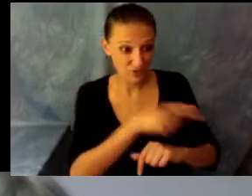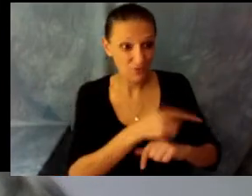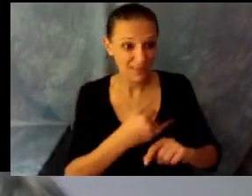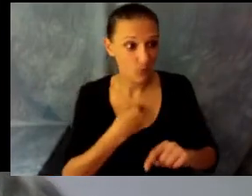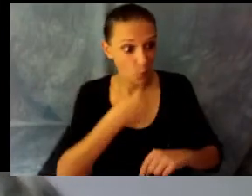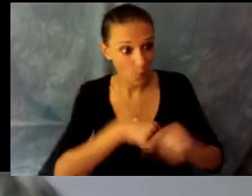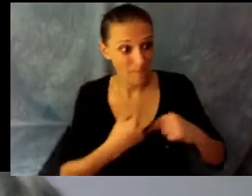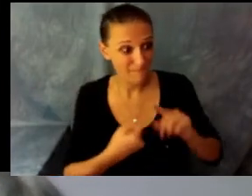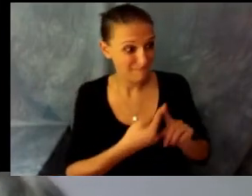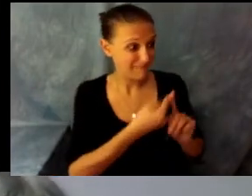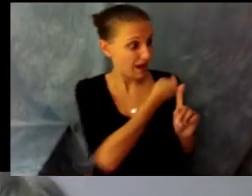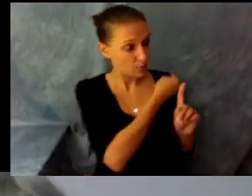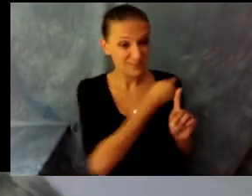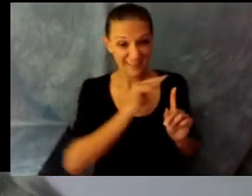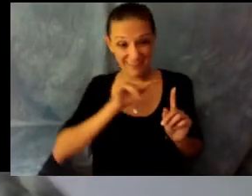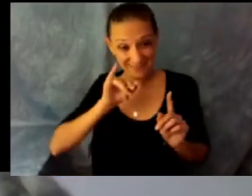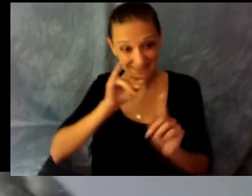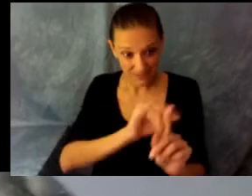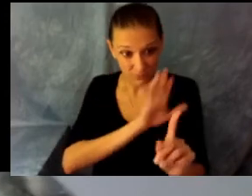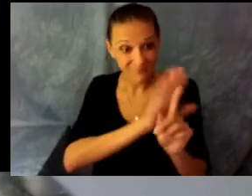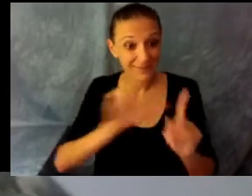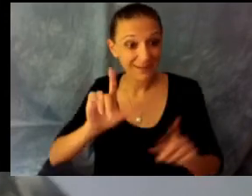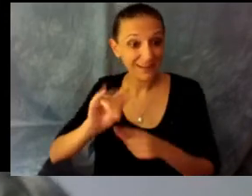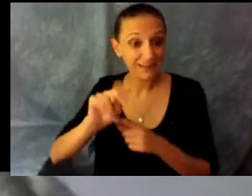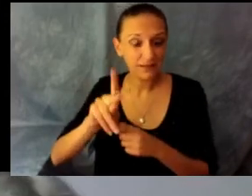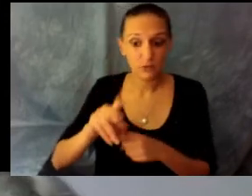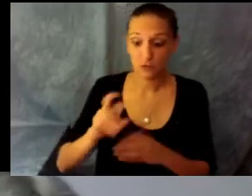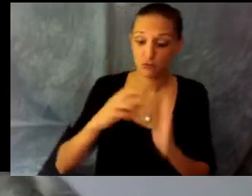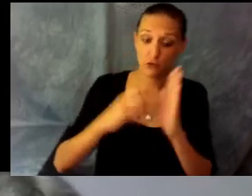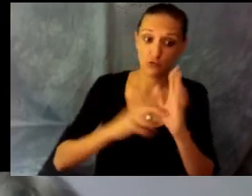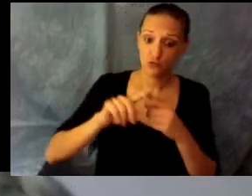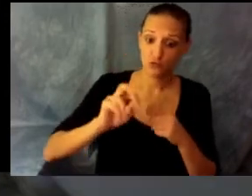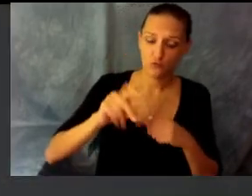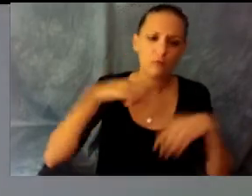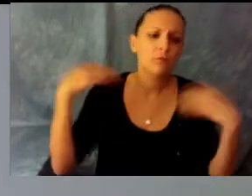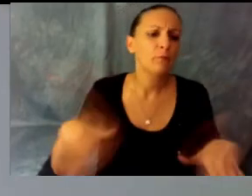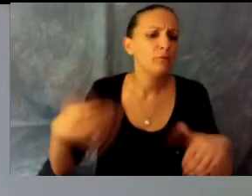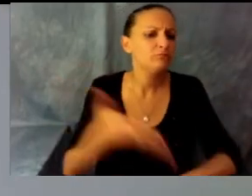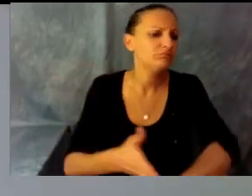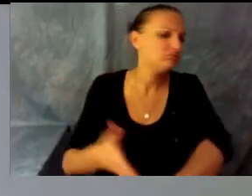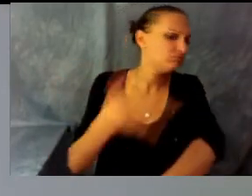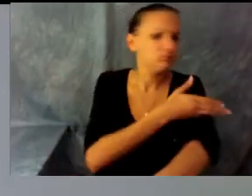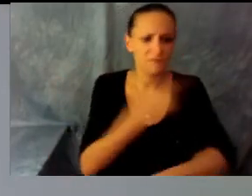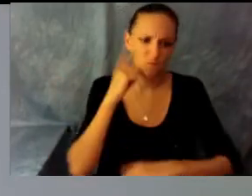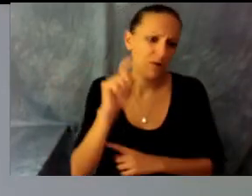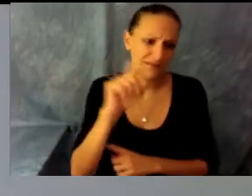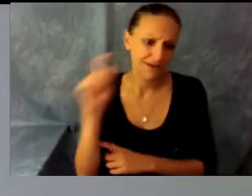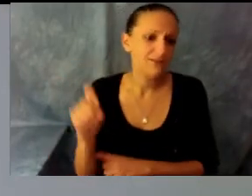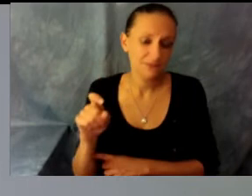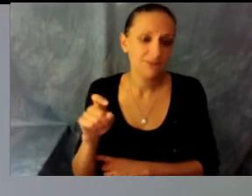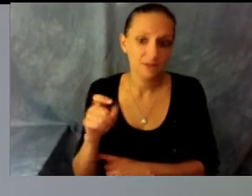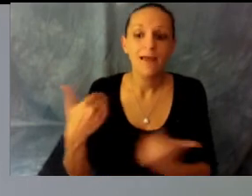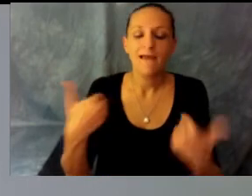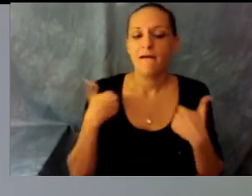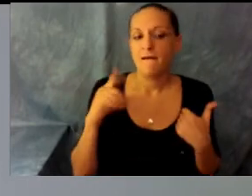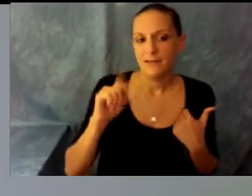link, register to vote, is progress for Texas. It is big progress for Texas. There is a link that we will be